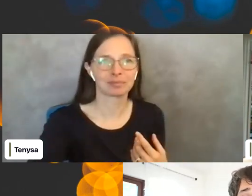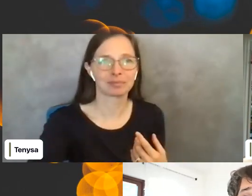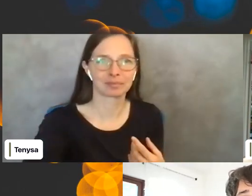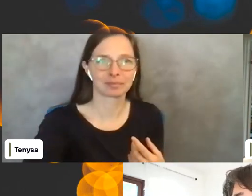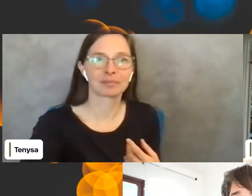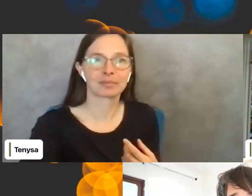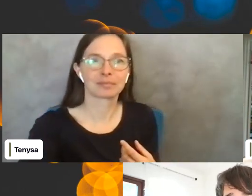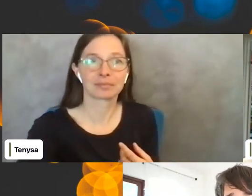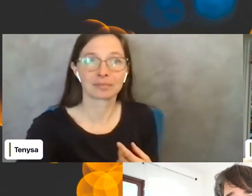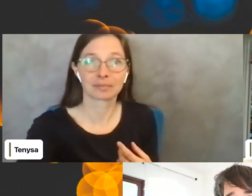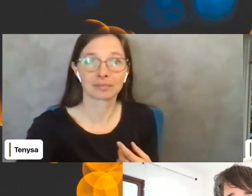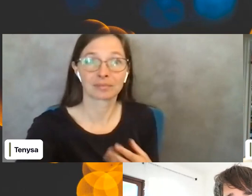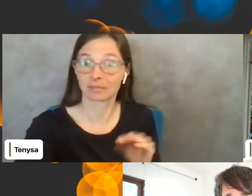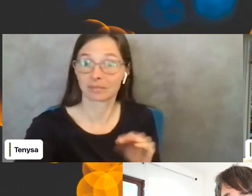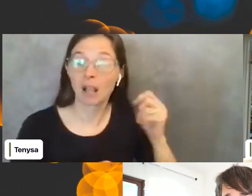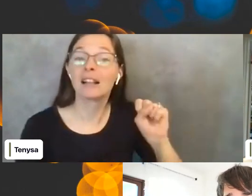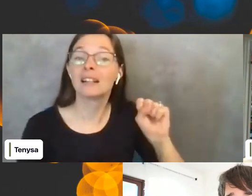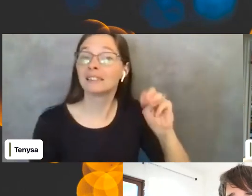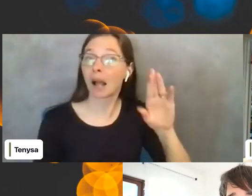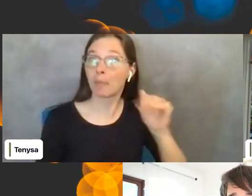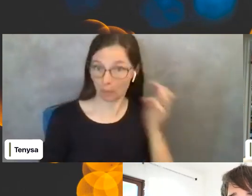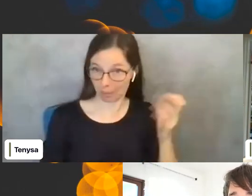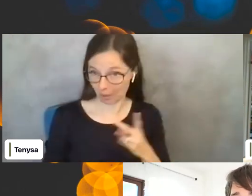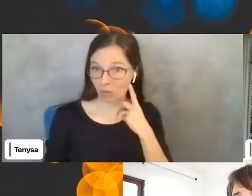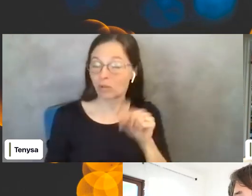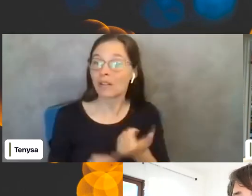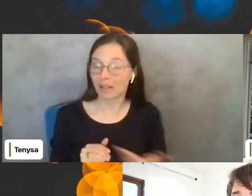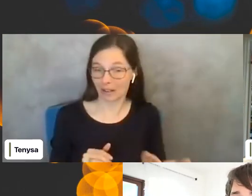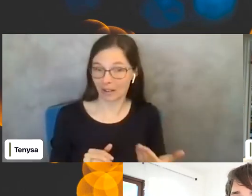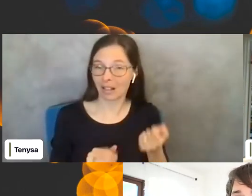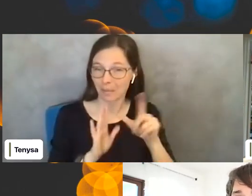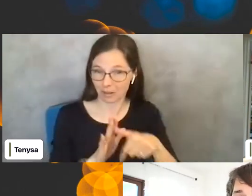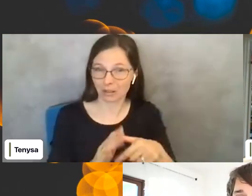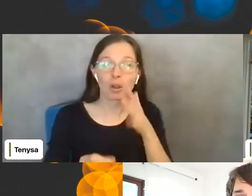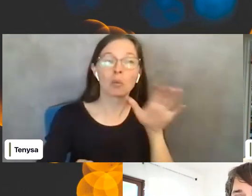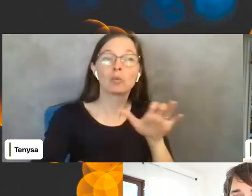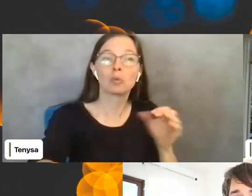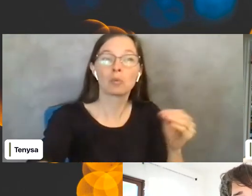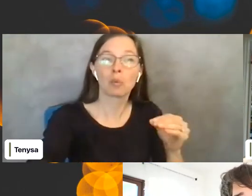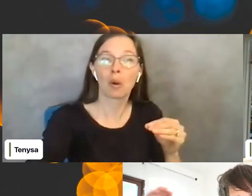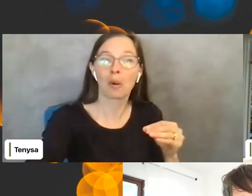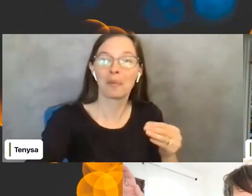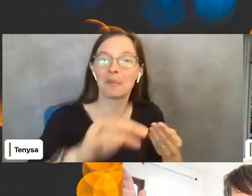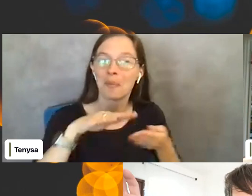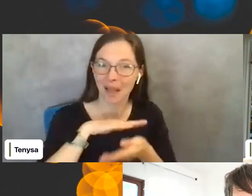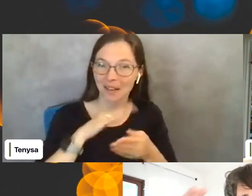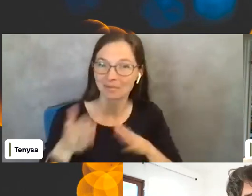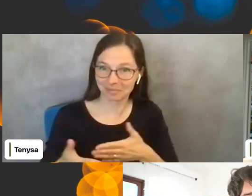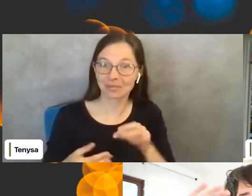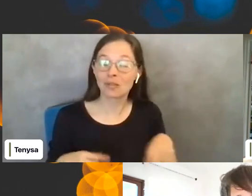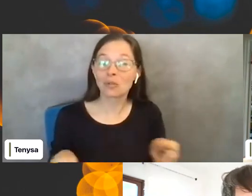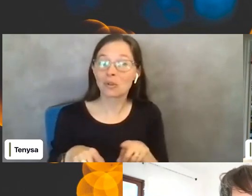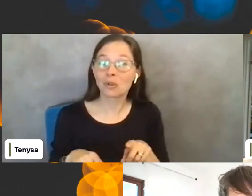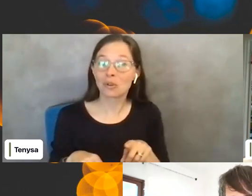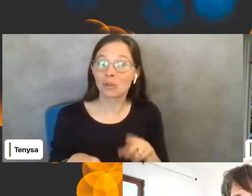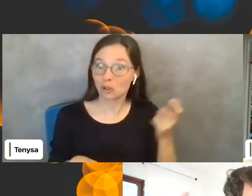And subscribe. Actually, Samba's going to be coming back for another thing in a little bit. We're going to be doing some more baking. So if you subscribe to the nutrition